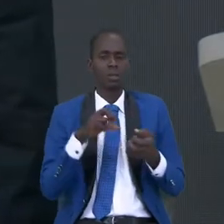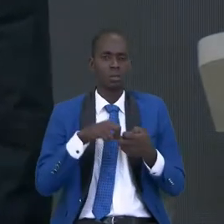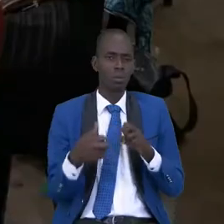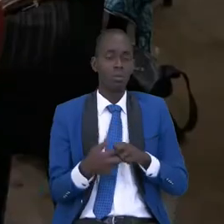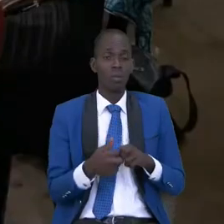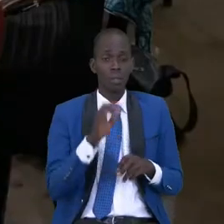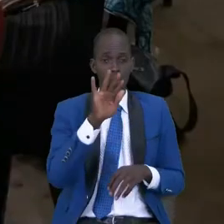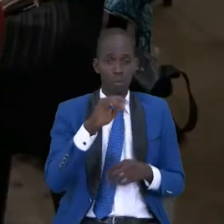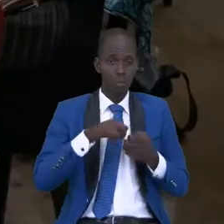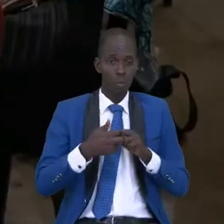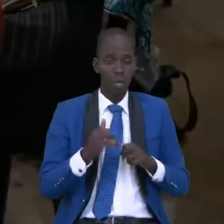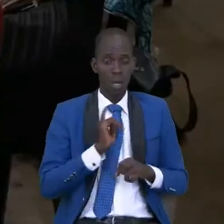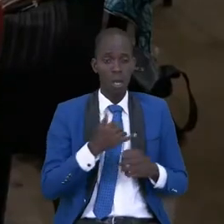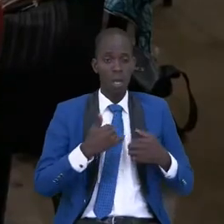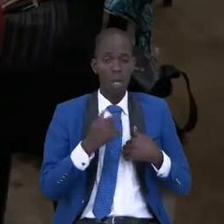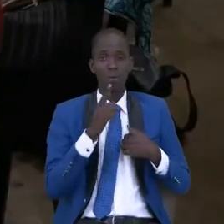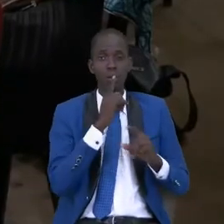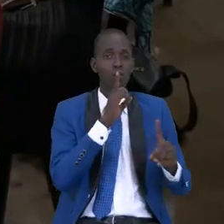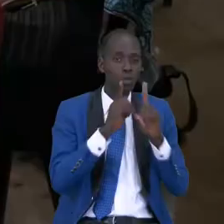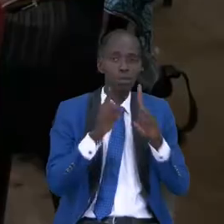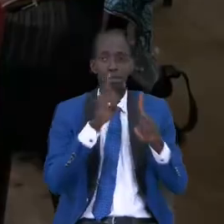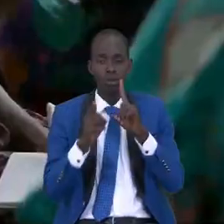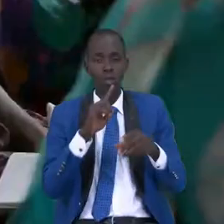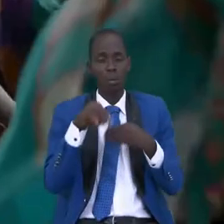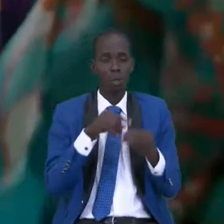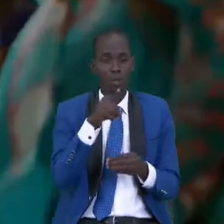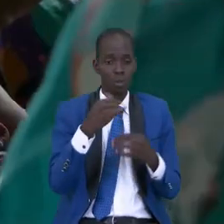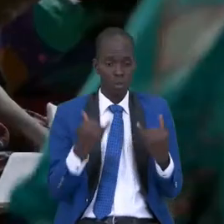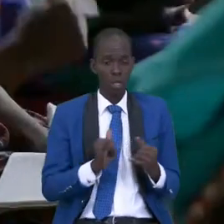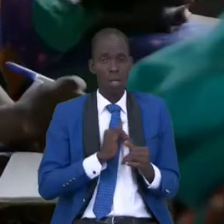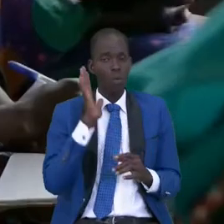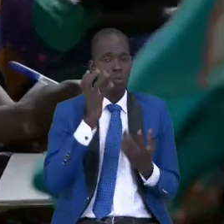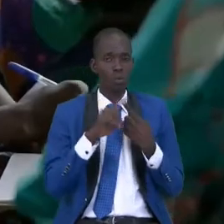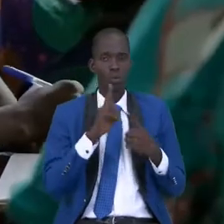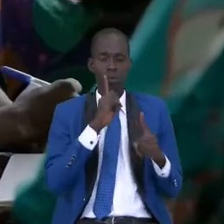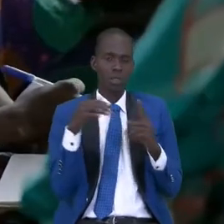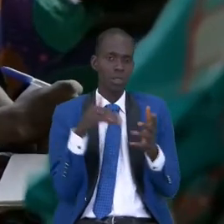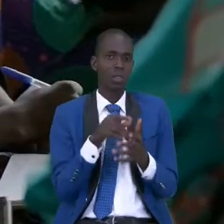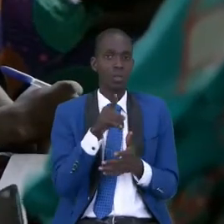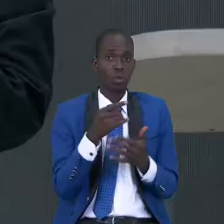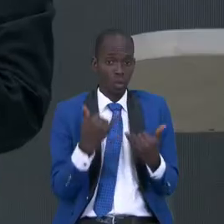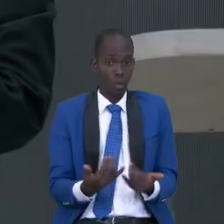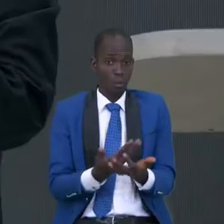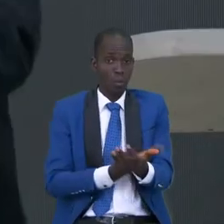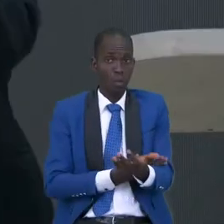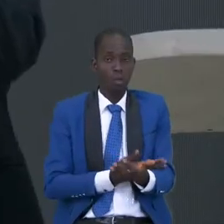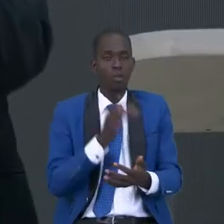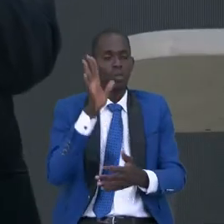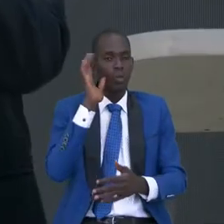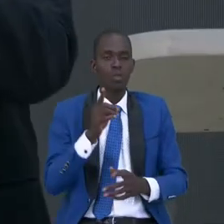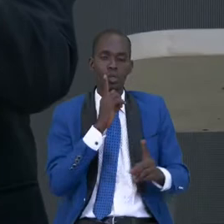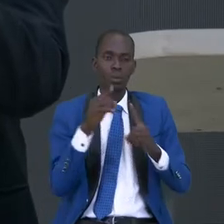you. This morning, you'll talk to that mountain. Yeah. And you, what do I tell the